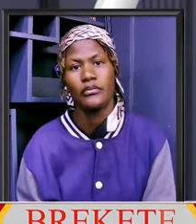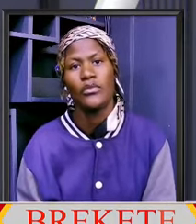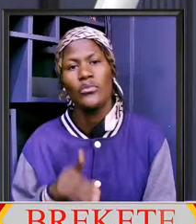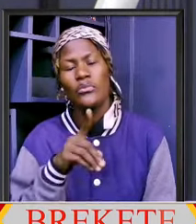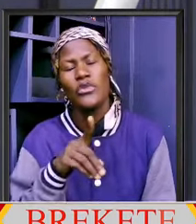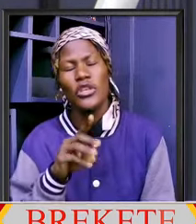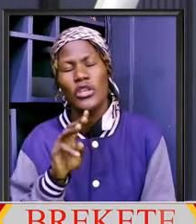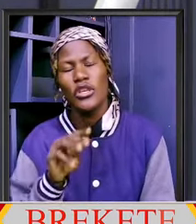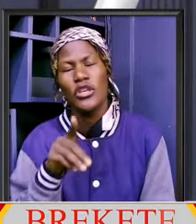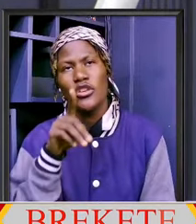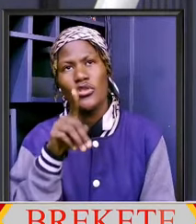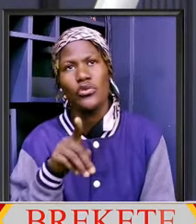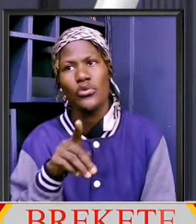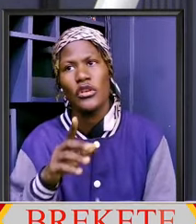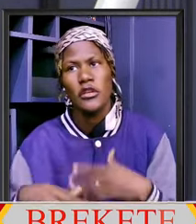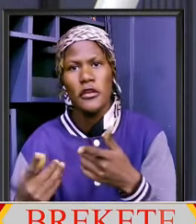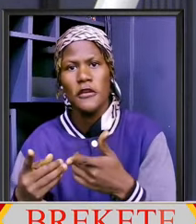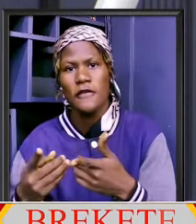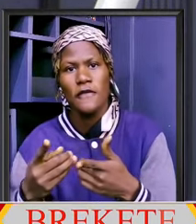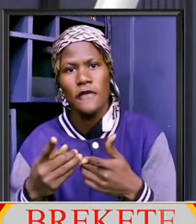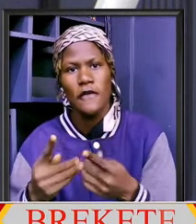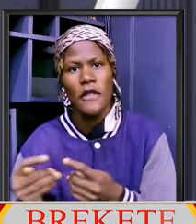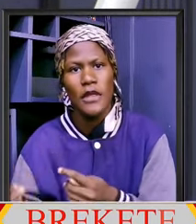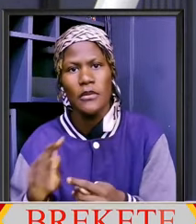May you give them distraction. Amen.